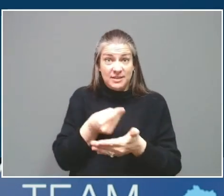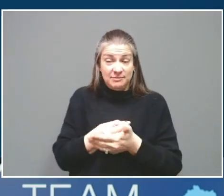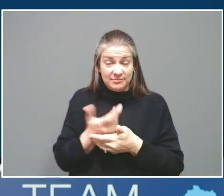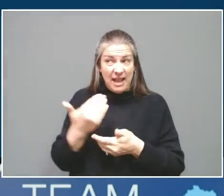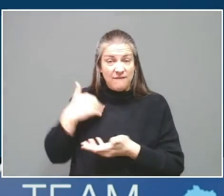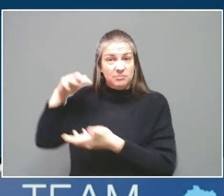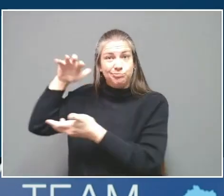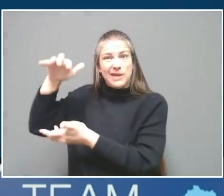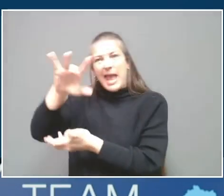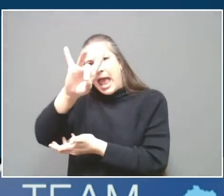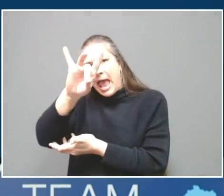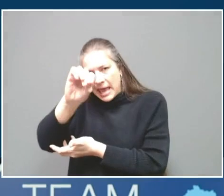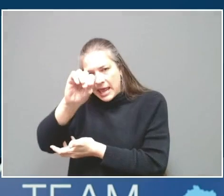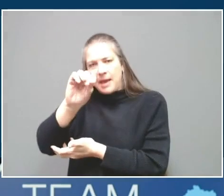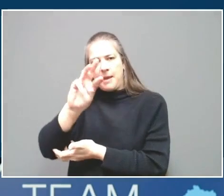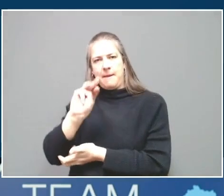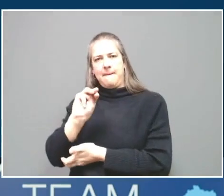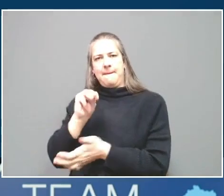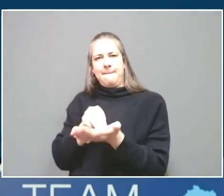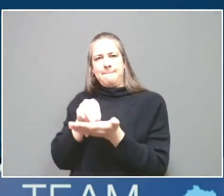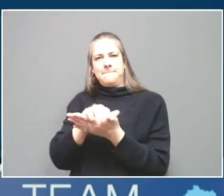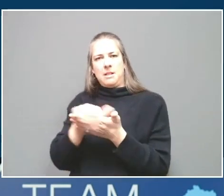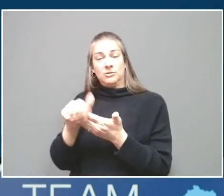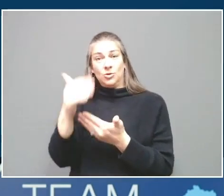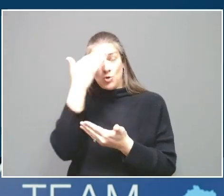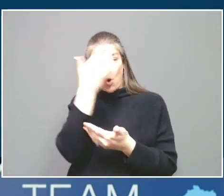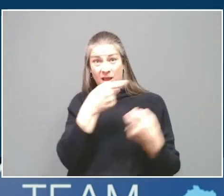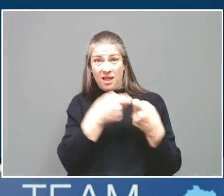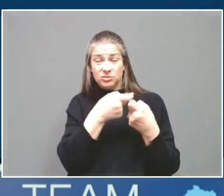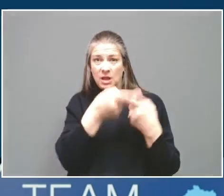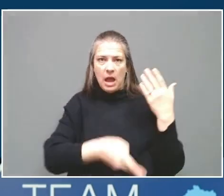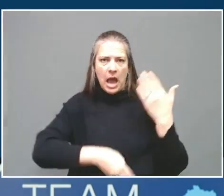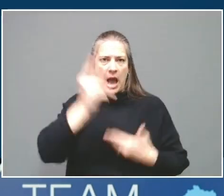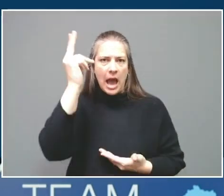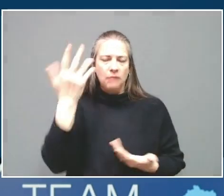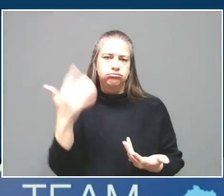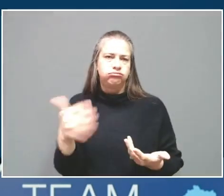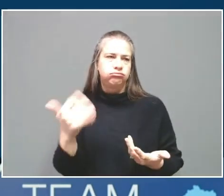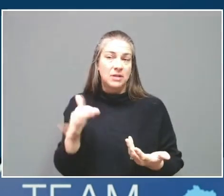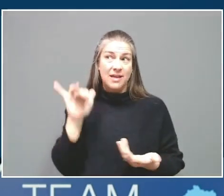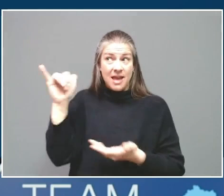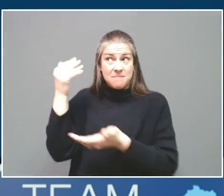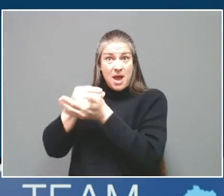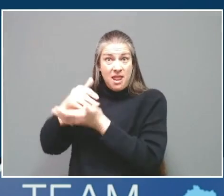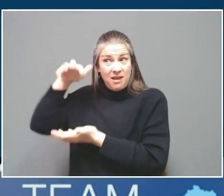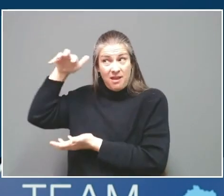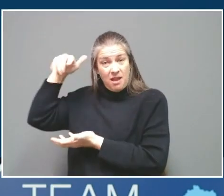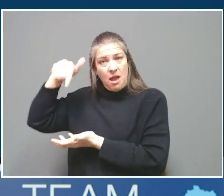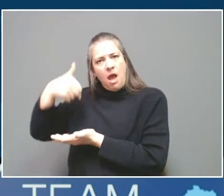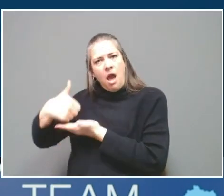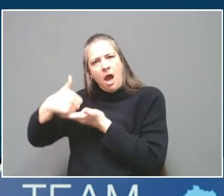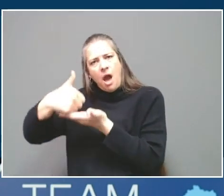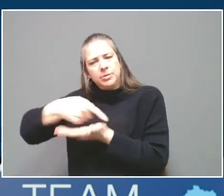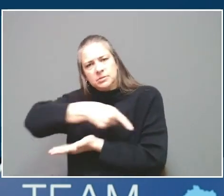million. Energy costs have been high, and these dollars will directly help eligible